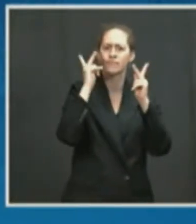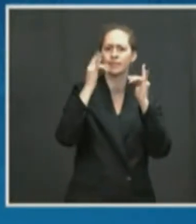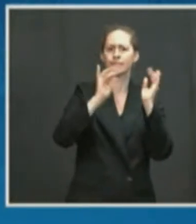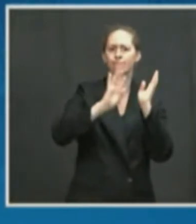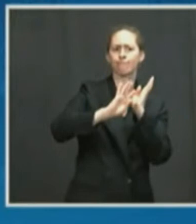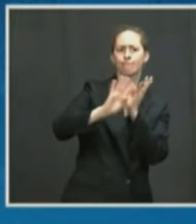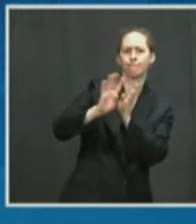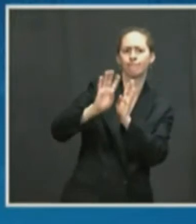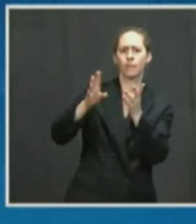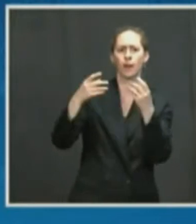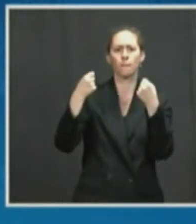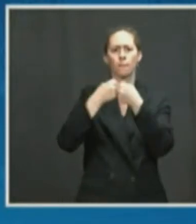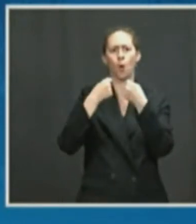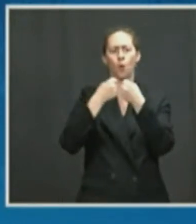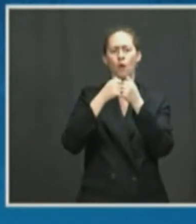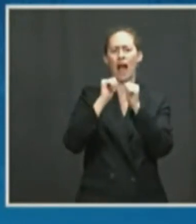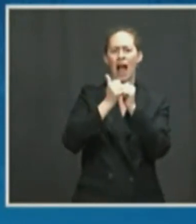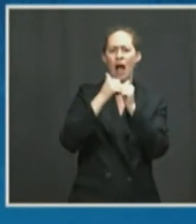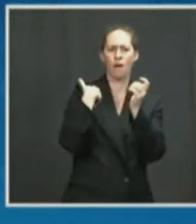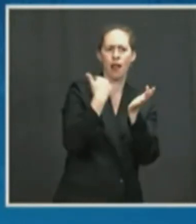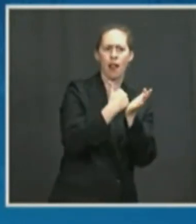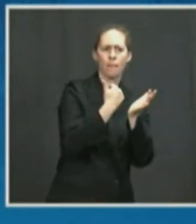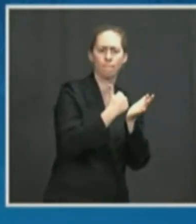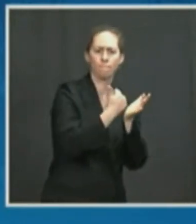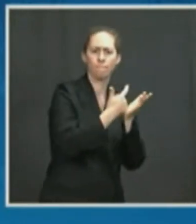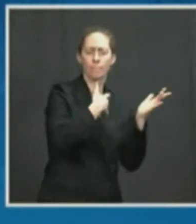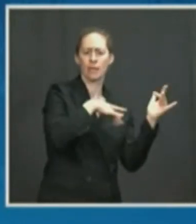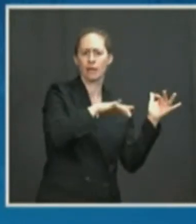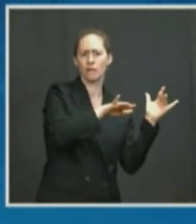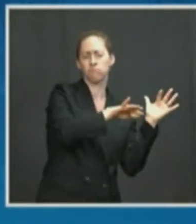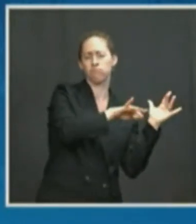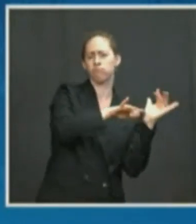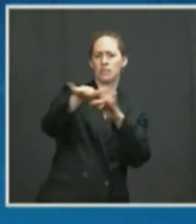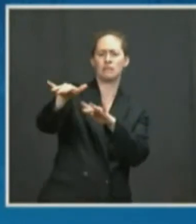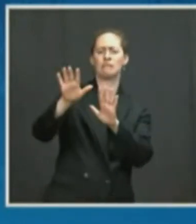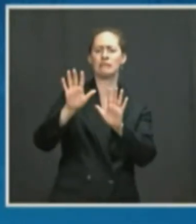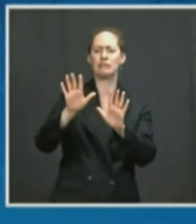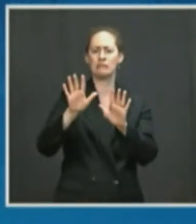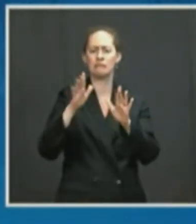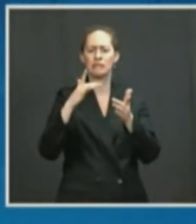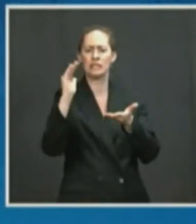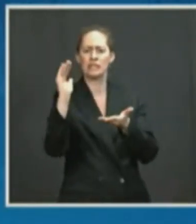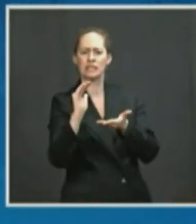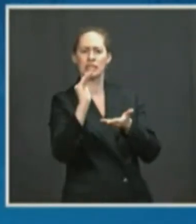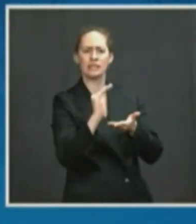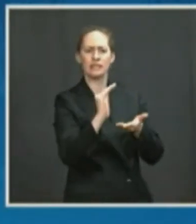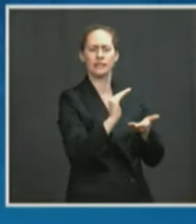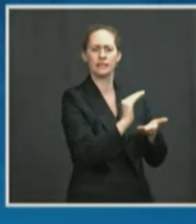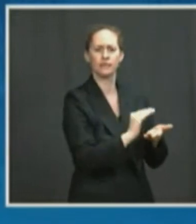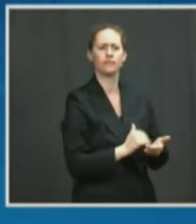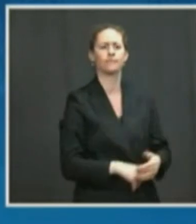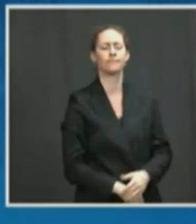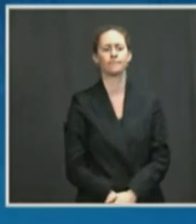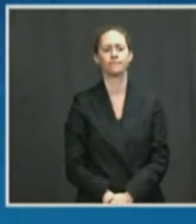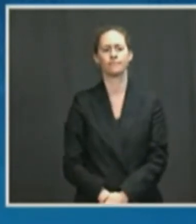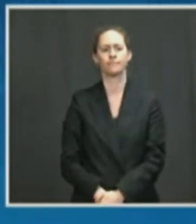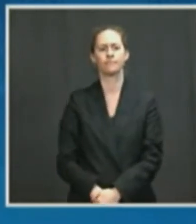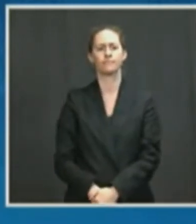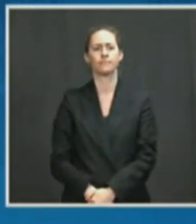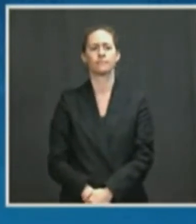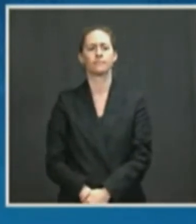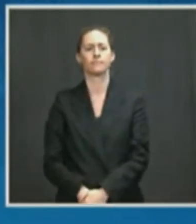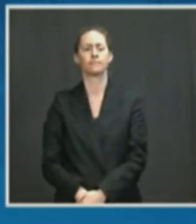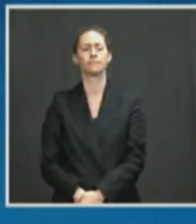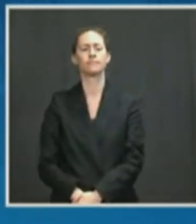States be controlled. We are also working strongly on a family